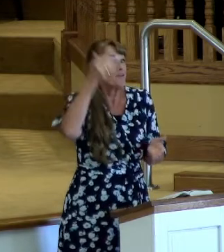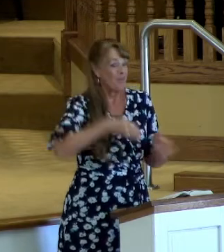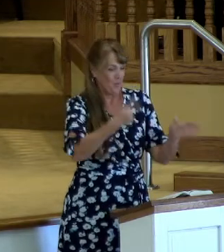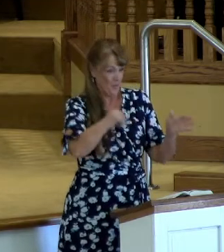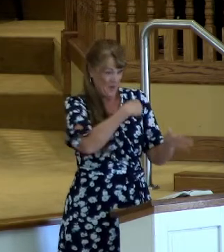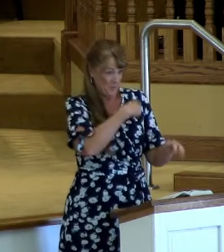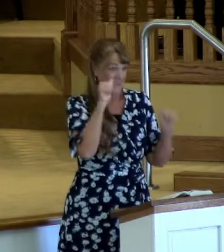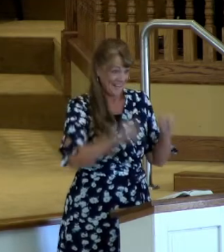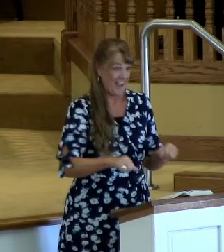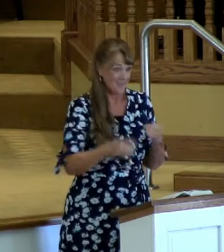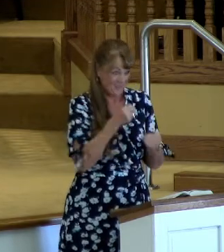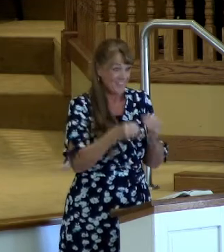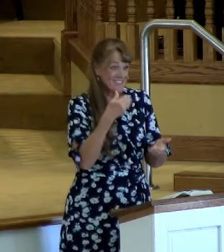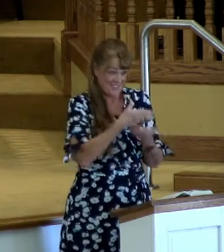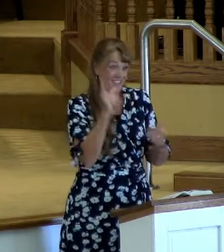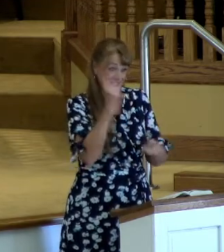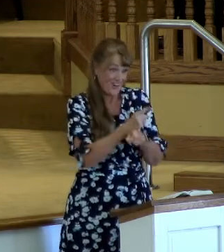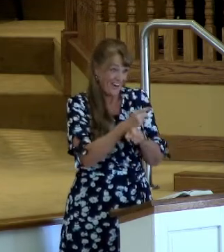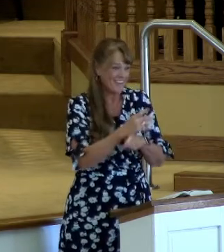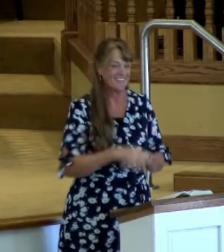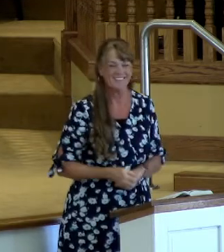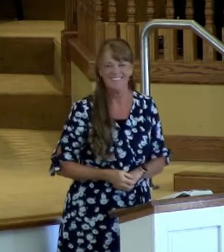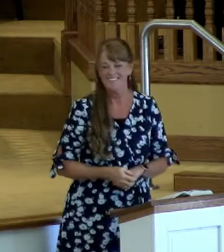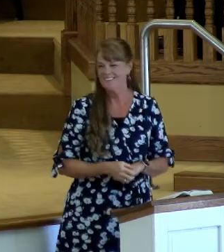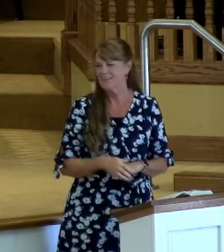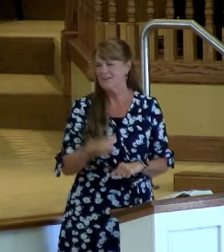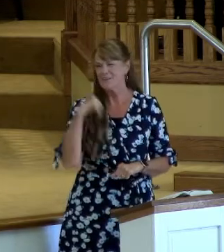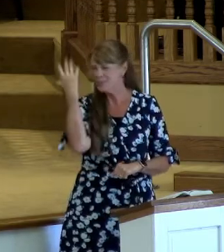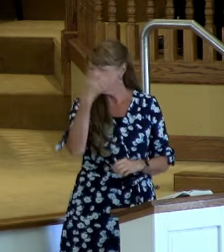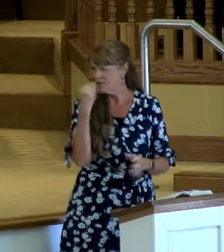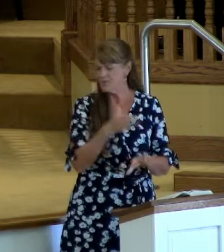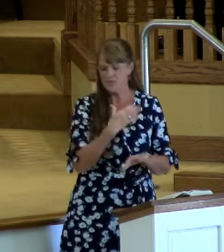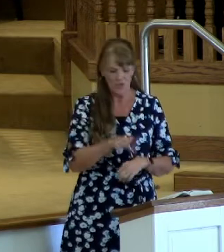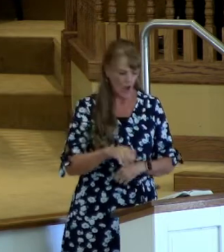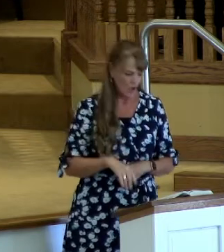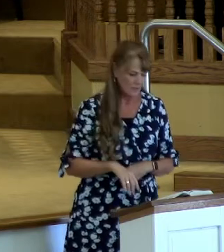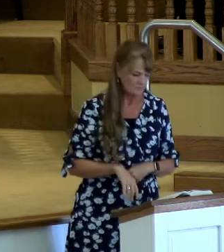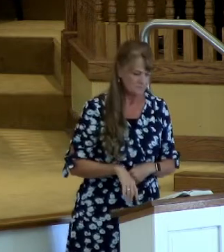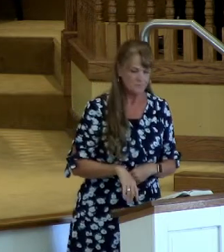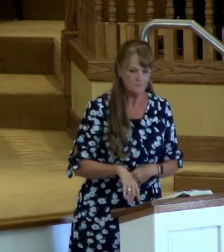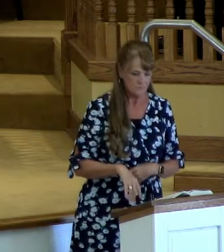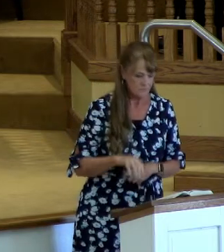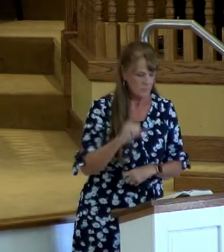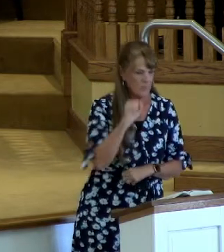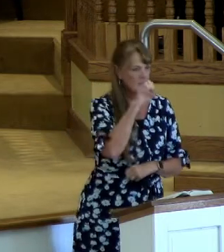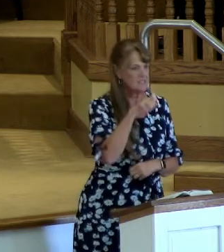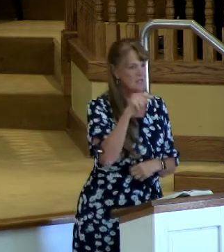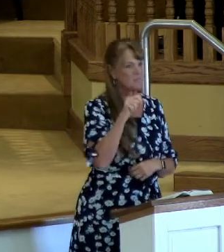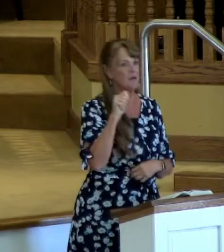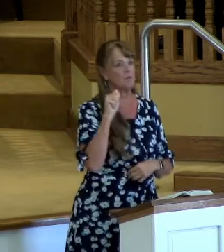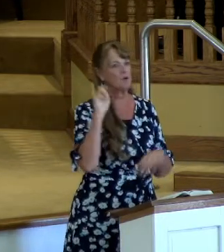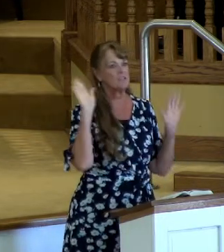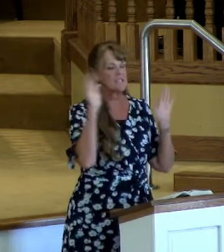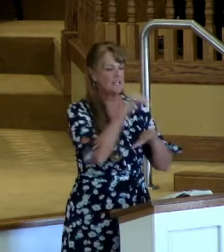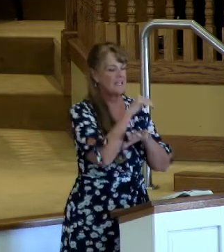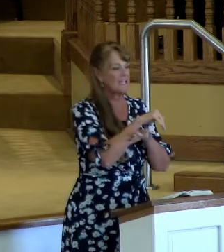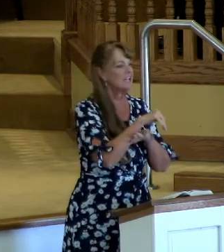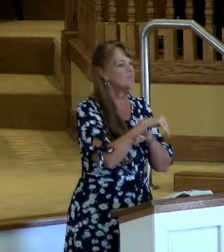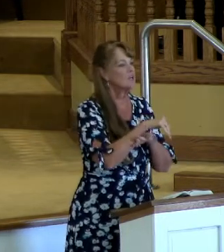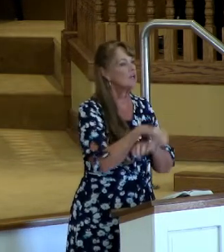praise the Lord that he does care. And that song is beautiful. I love hearing our young people sing. Well, September on Sunday evenings, we're going to kind of do